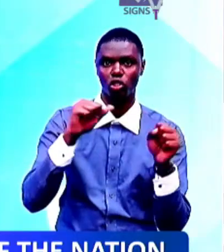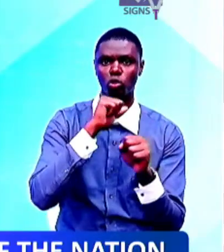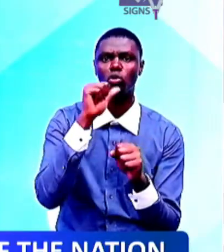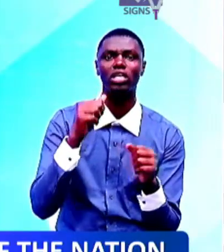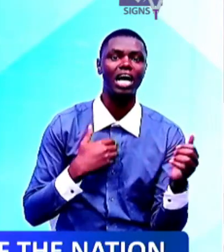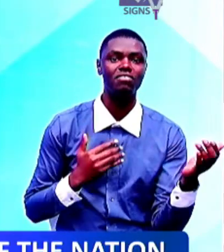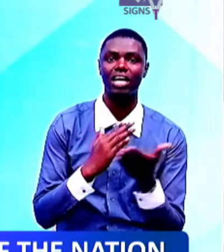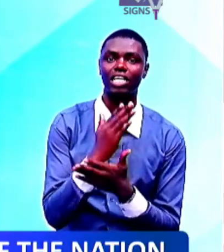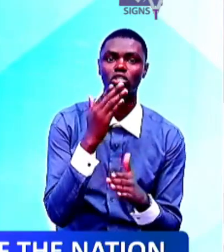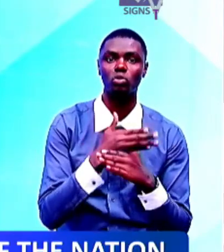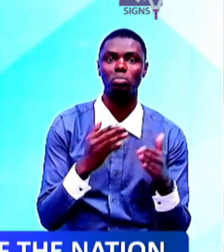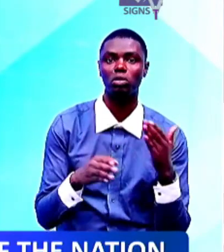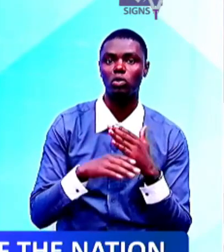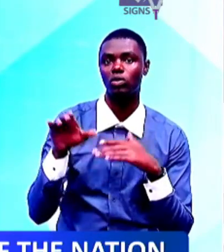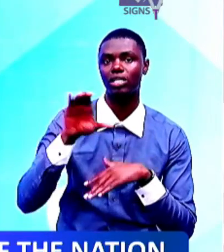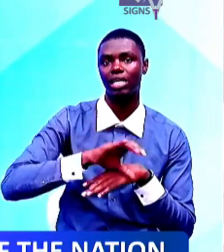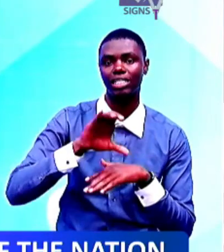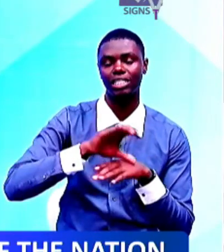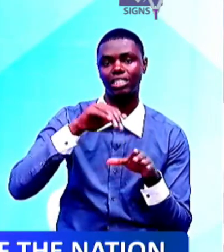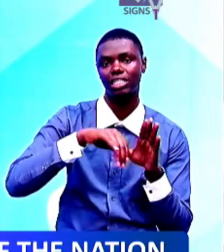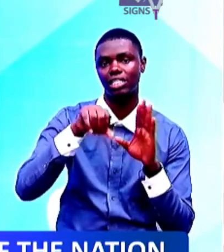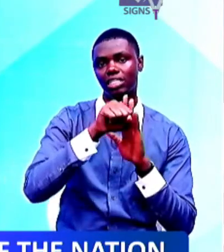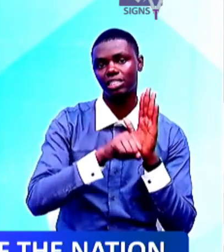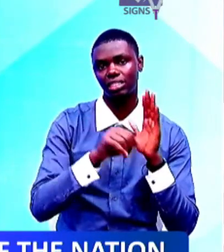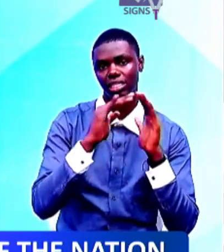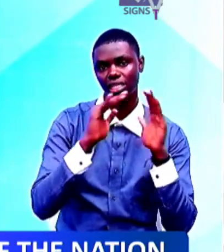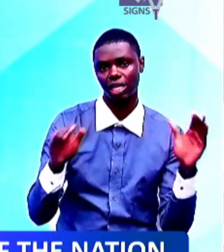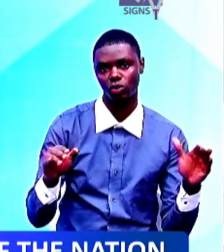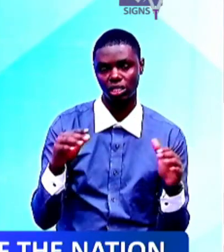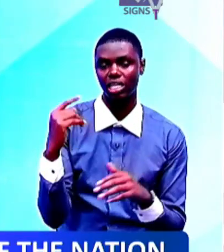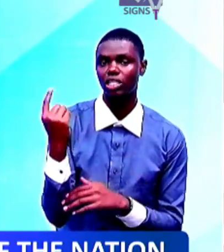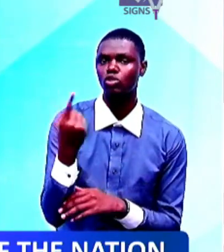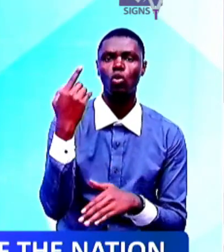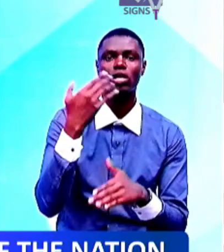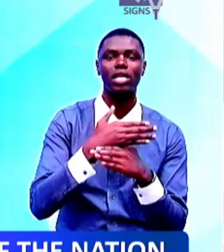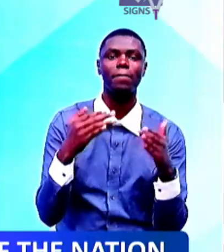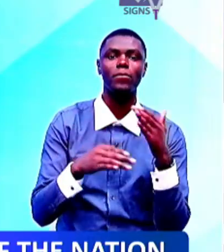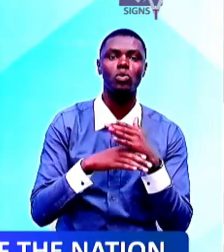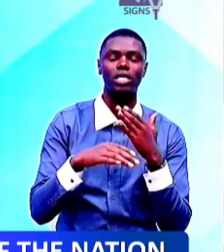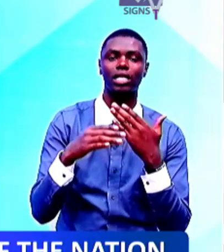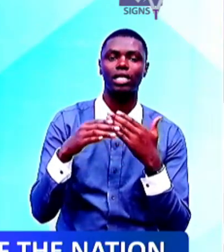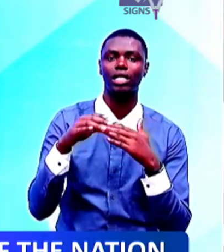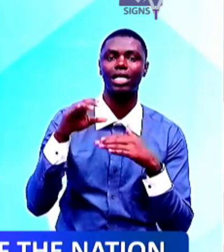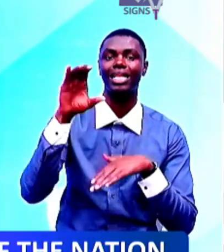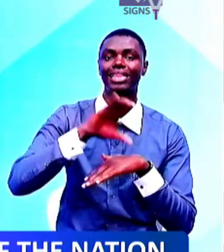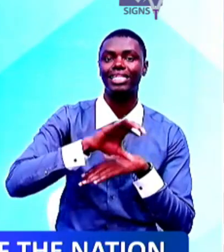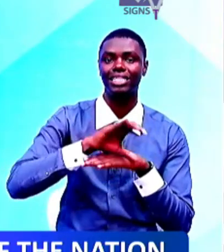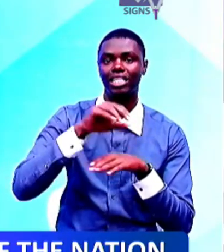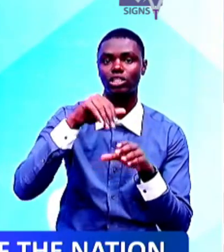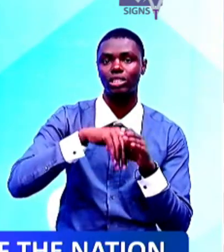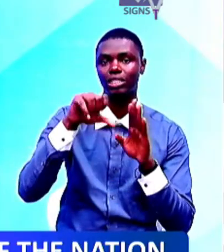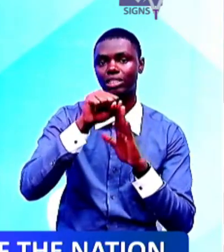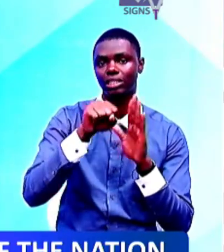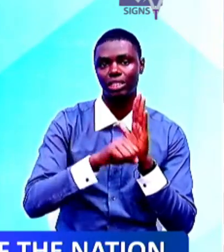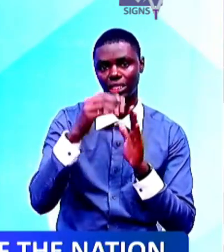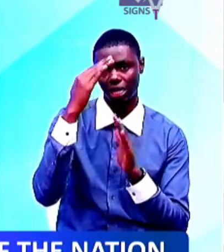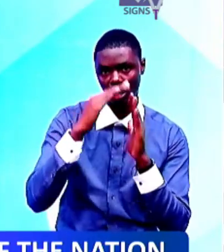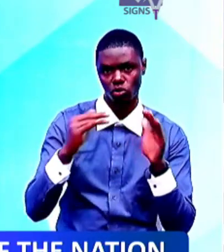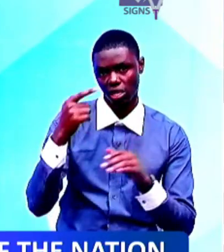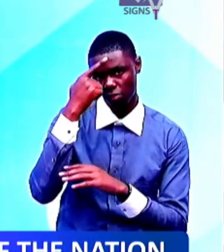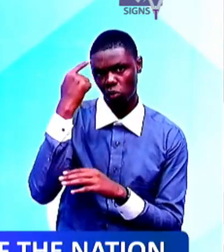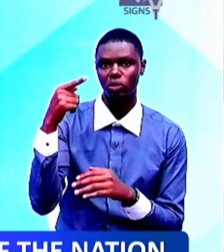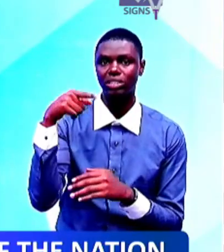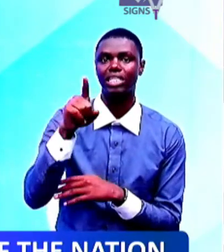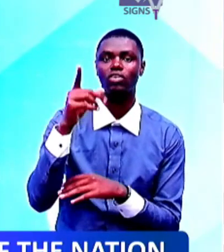right to build the church in State House. He is only building the church at State House because of the